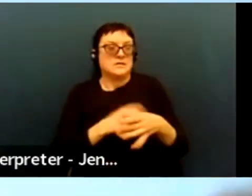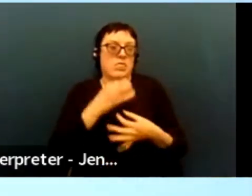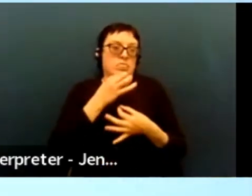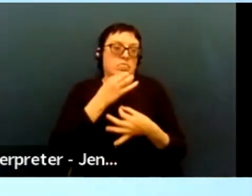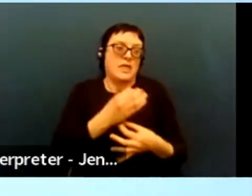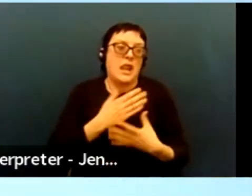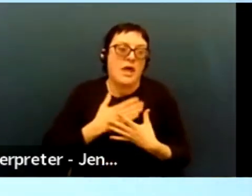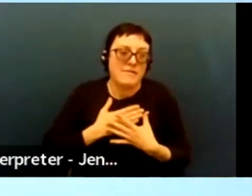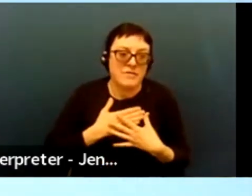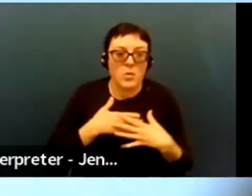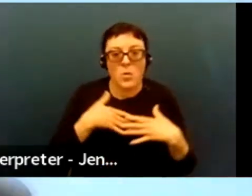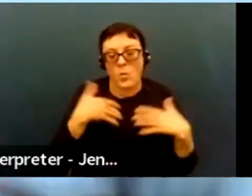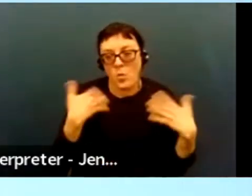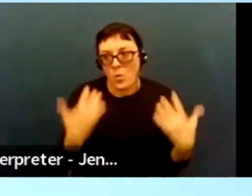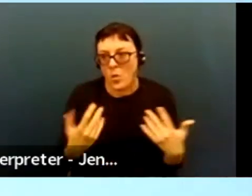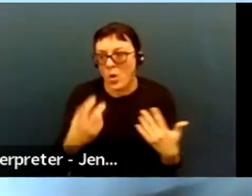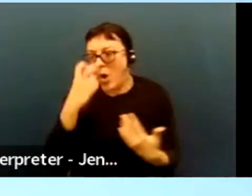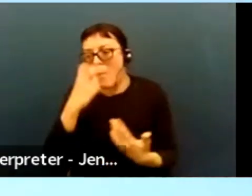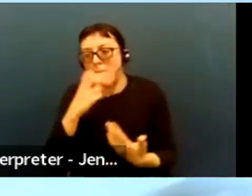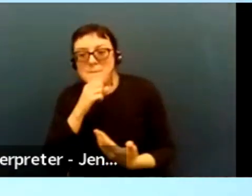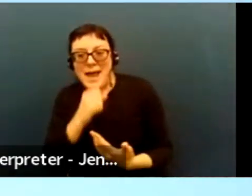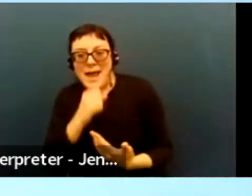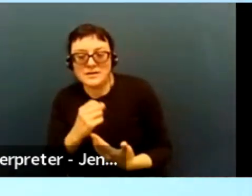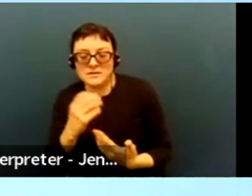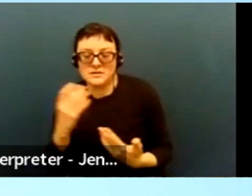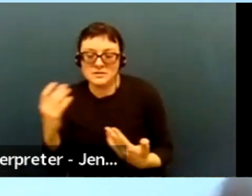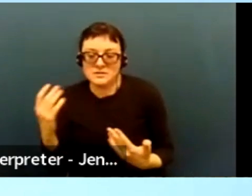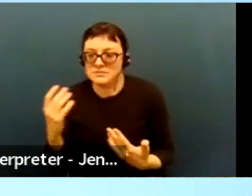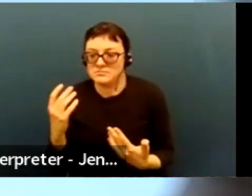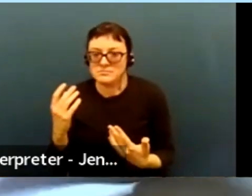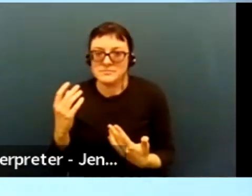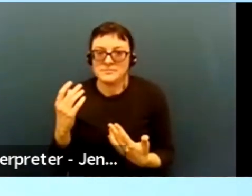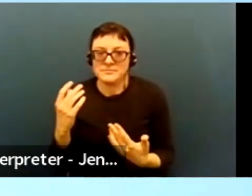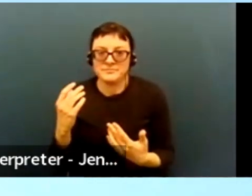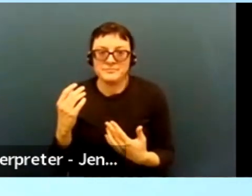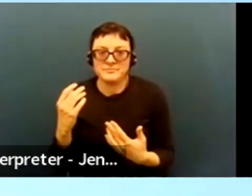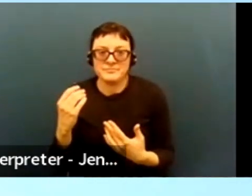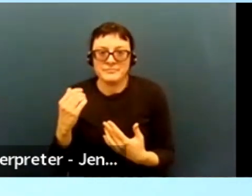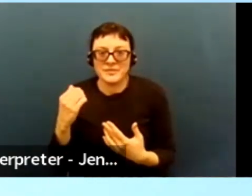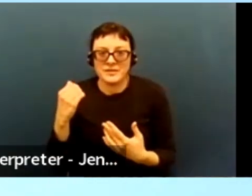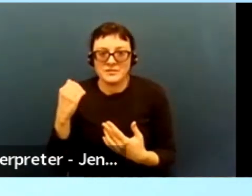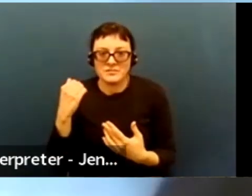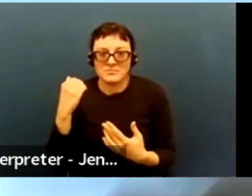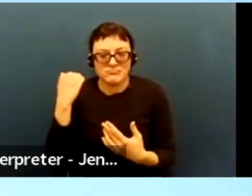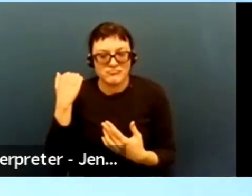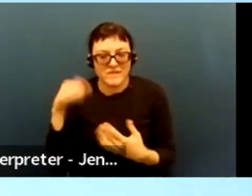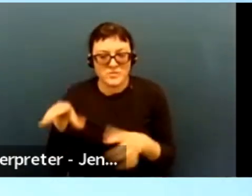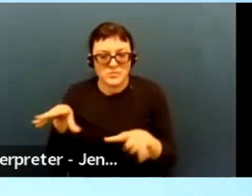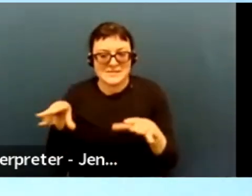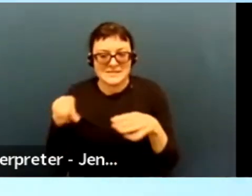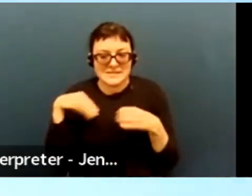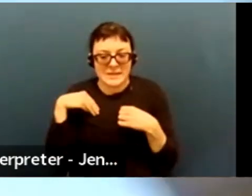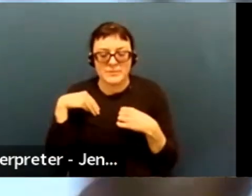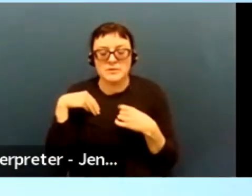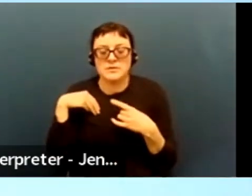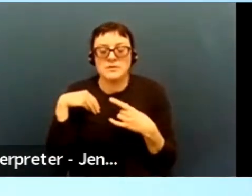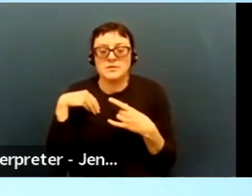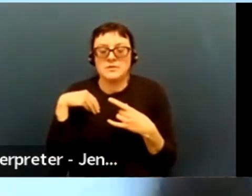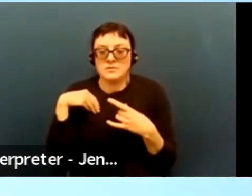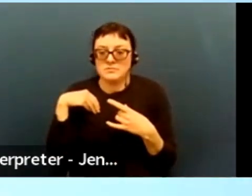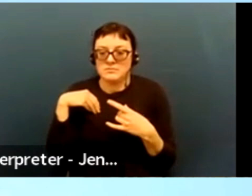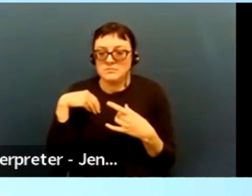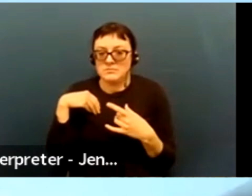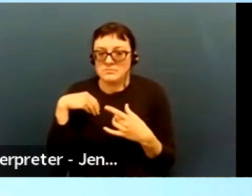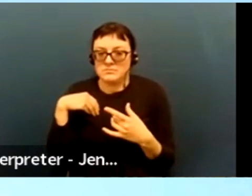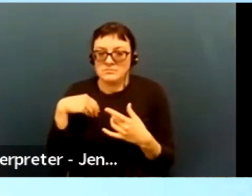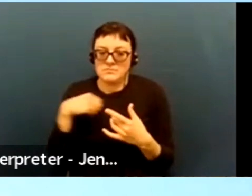So many of these plays take place in these elemental spaces and give themselves over to high-tech theatre, and as well